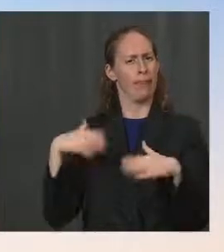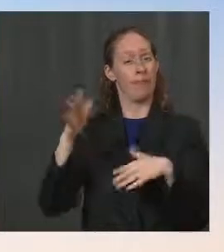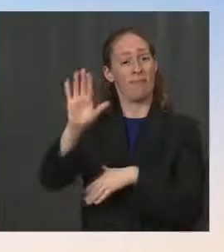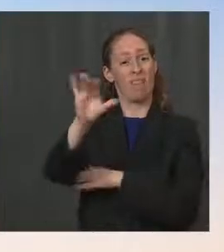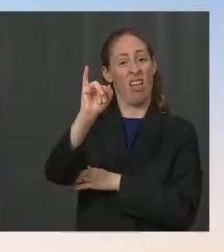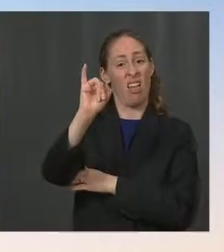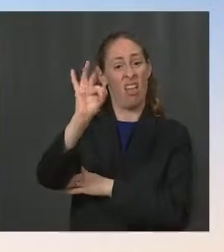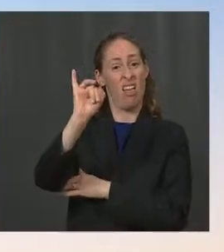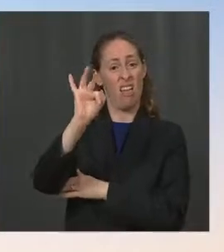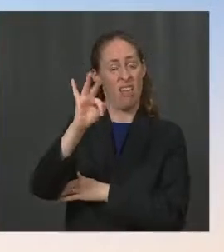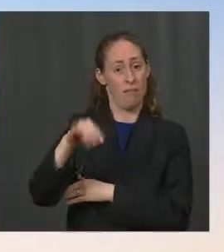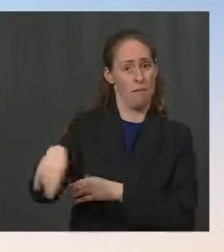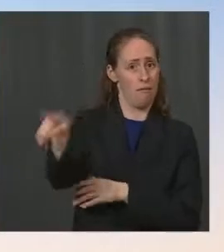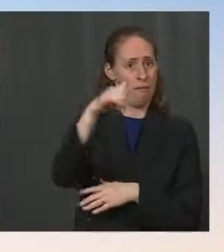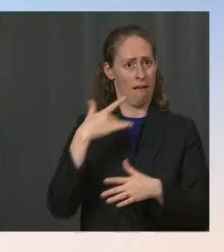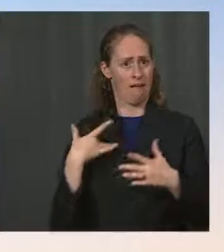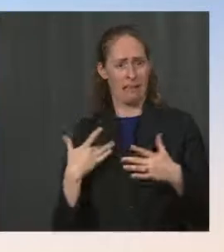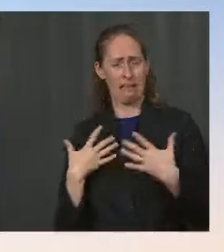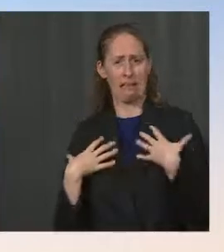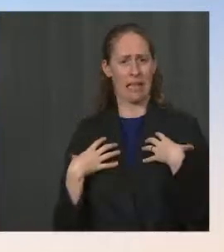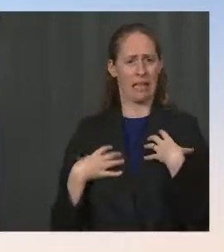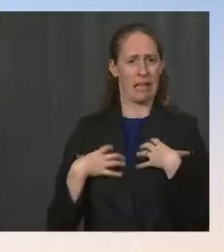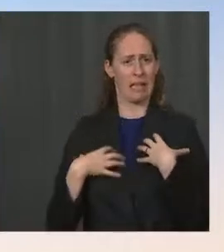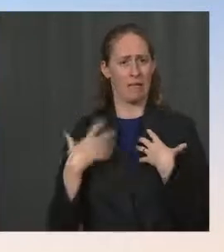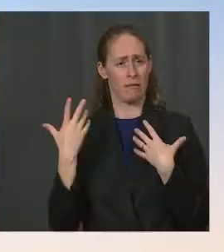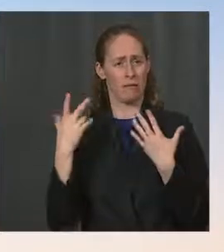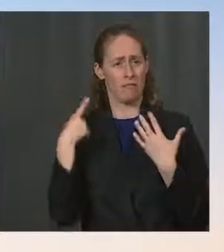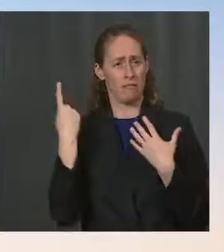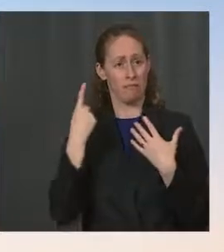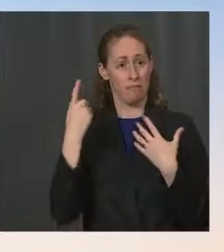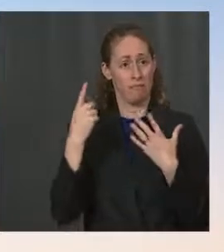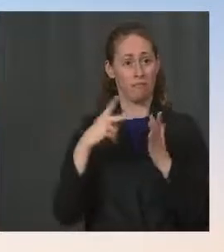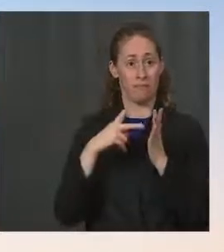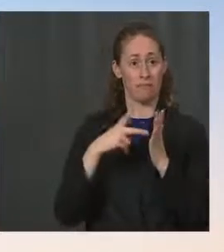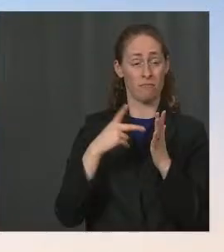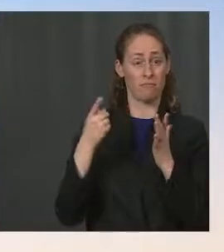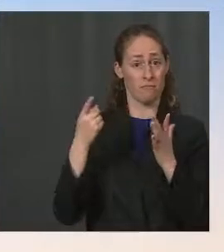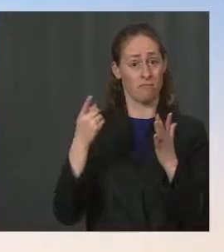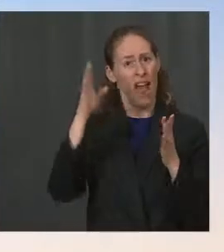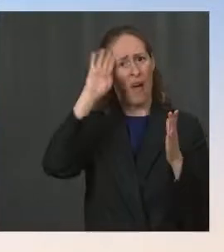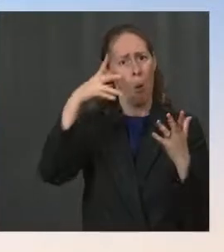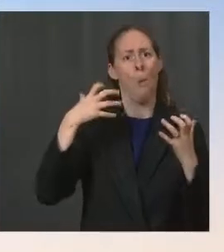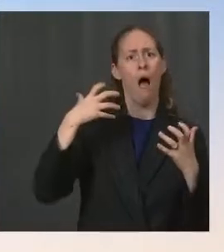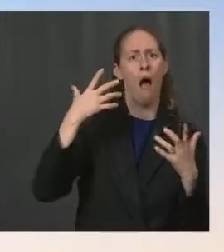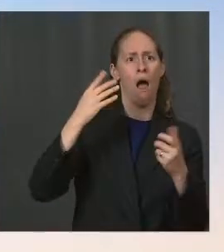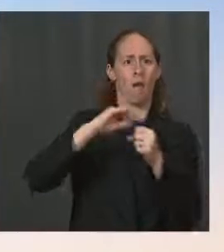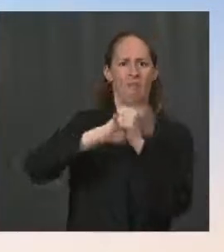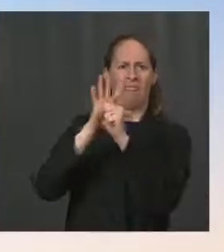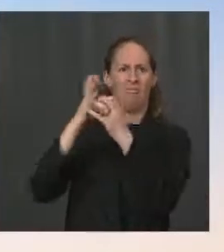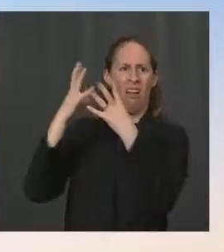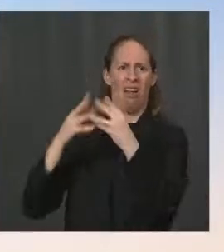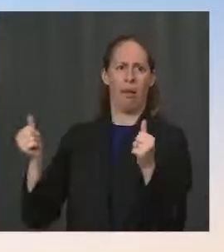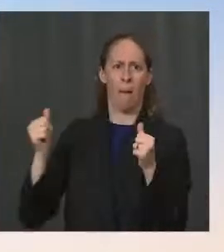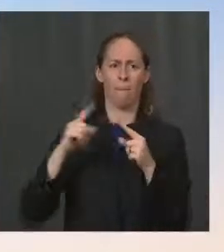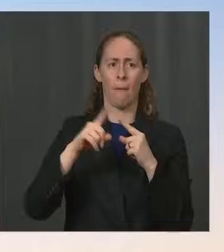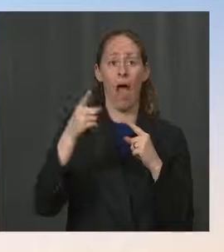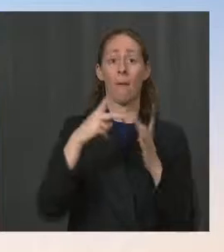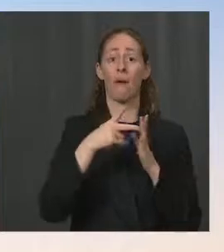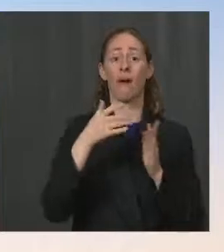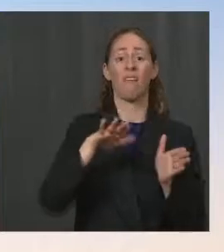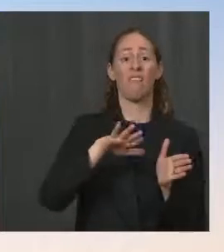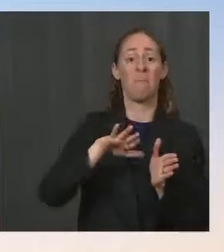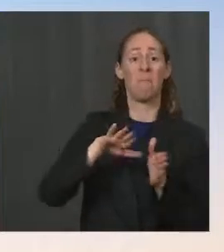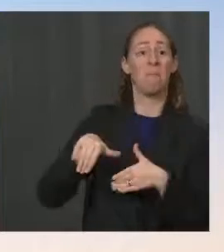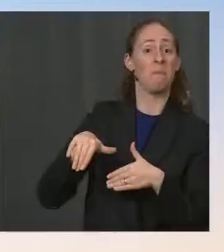the desire to get ahead of the virus has actually put us out in front of the science instead? Well, first of all, we always lead